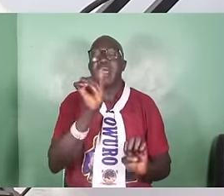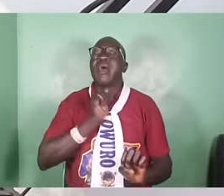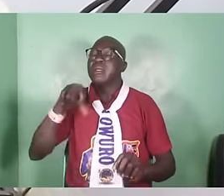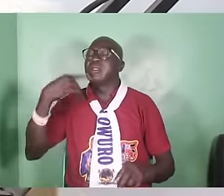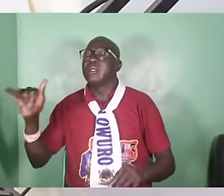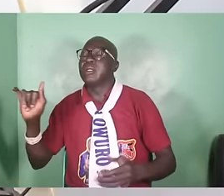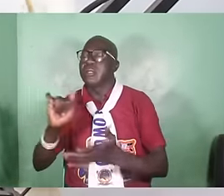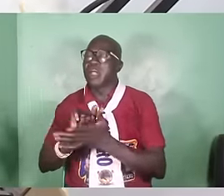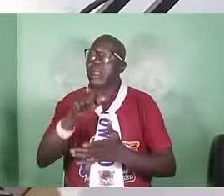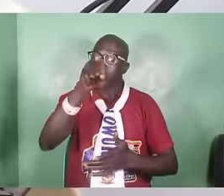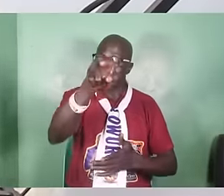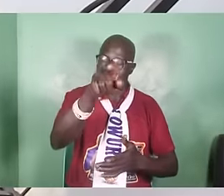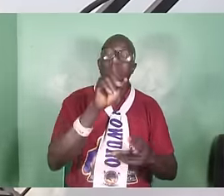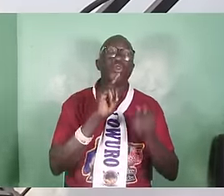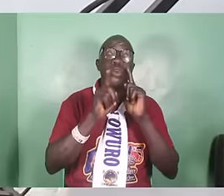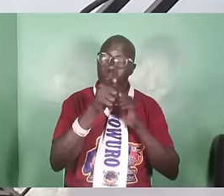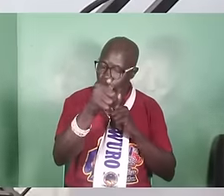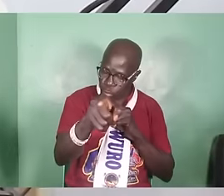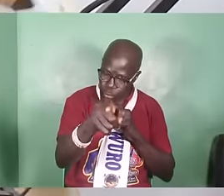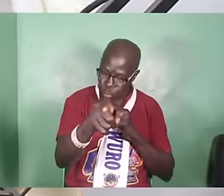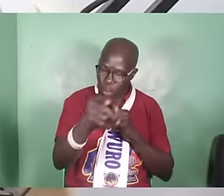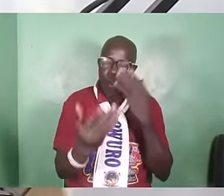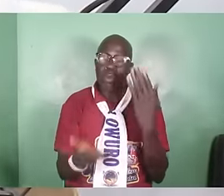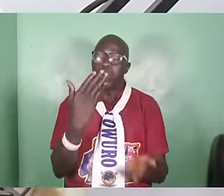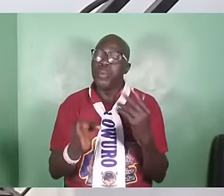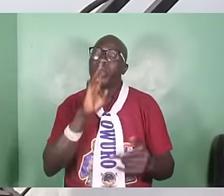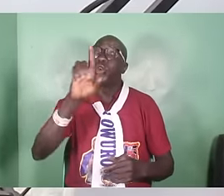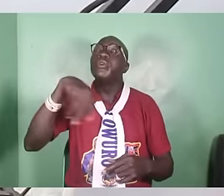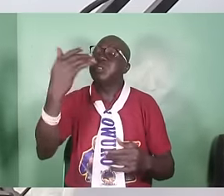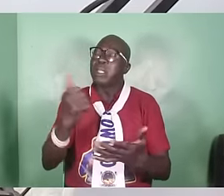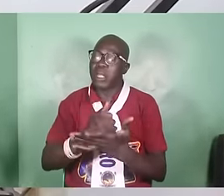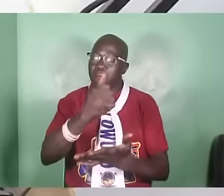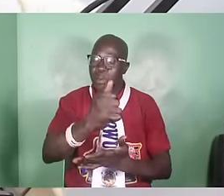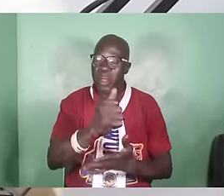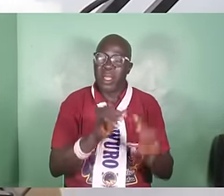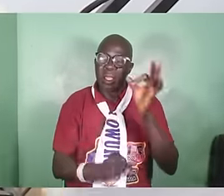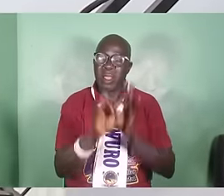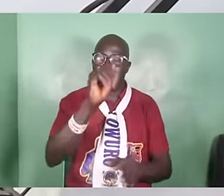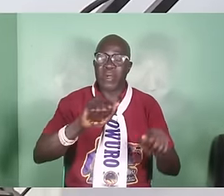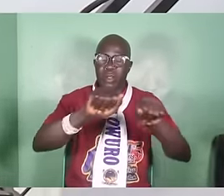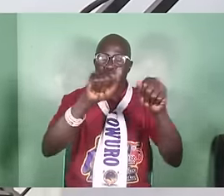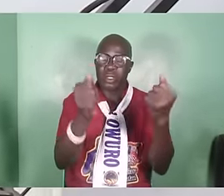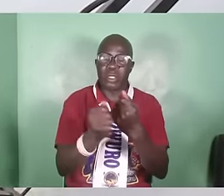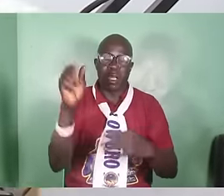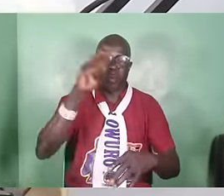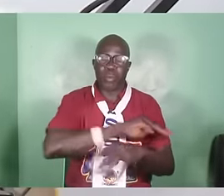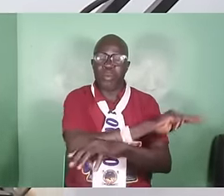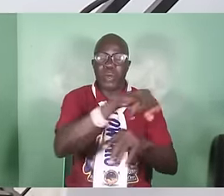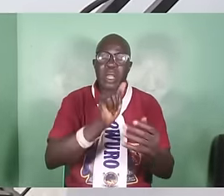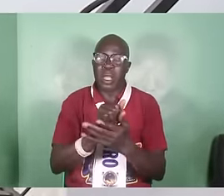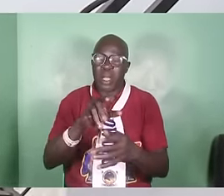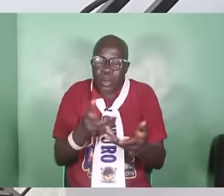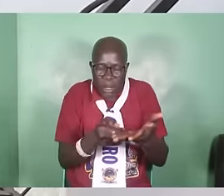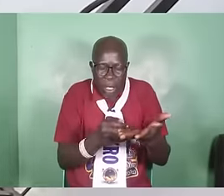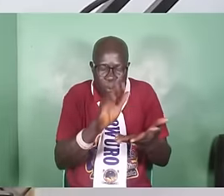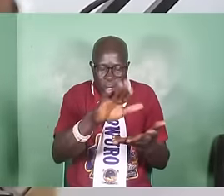say is this iwo gangan ni mo nba so yeah there's that person I'm talking make to make sure post sami make sure you say baba wa ni social media you know, God help me.